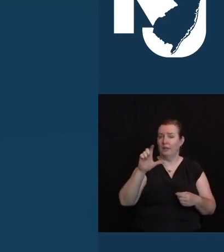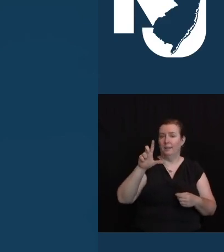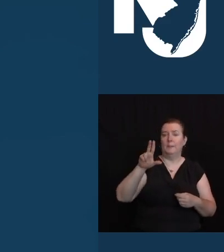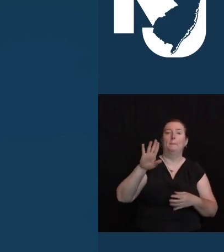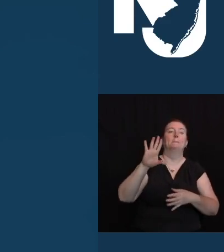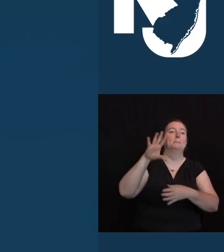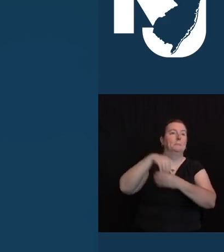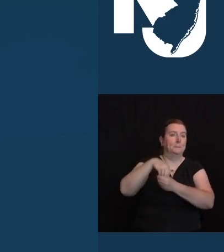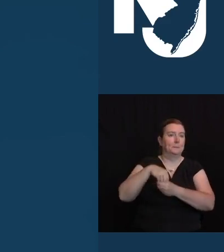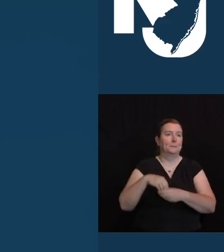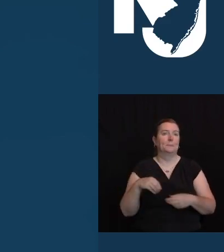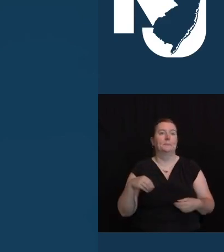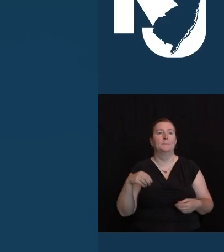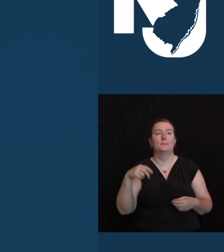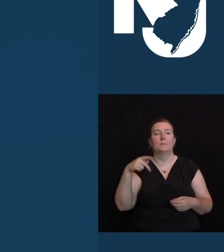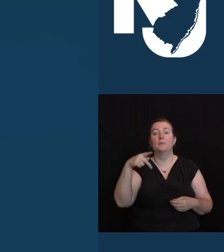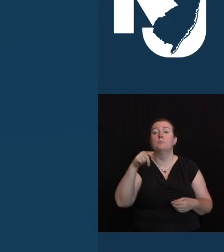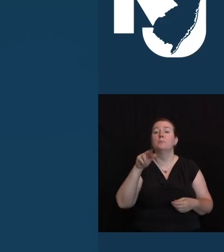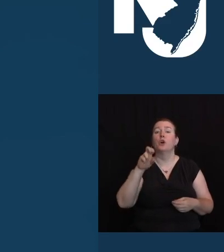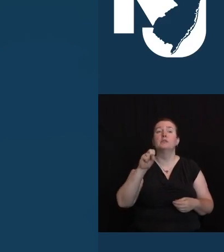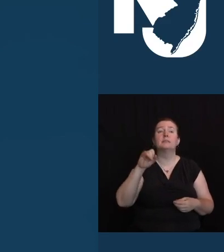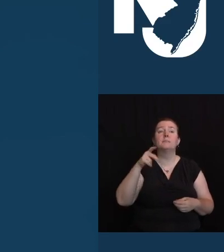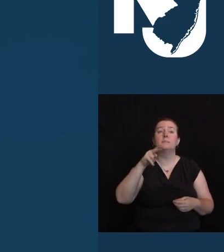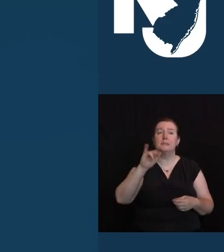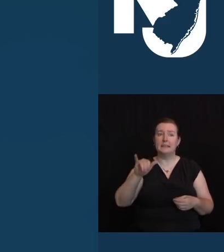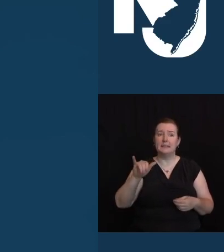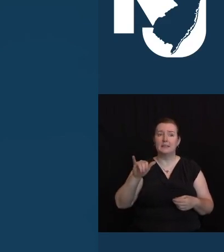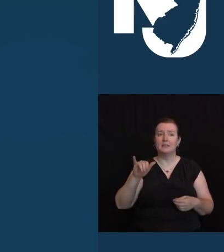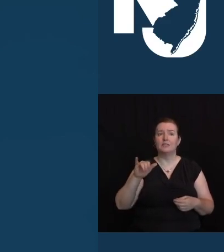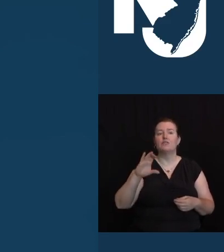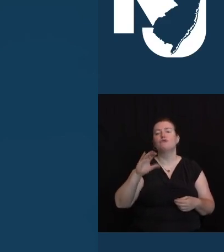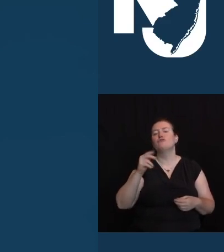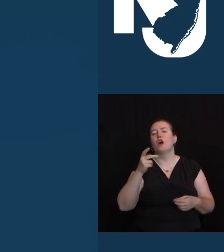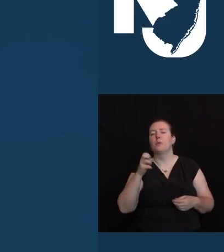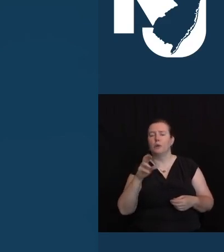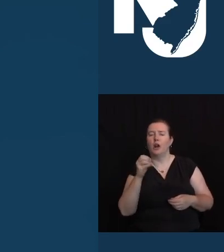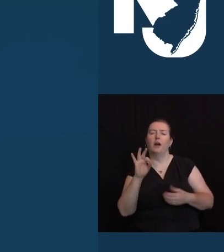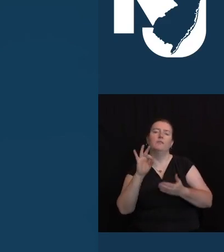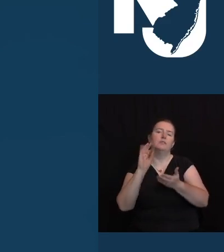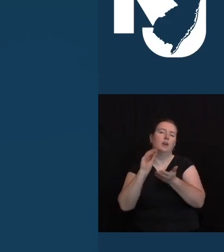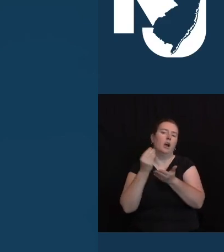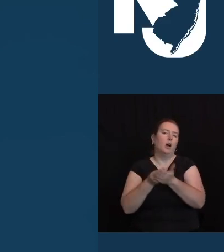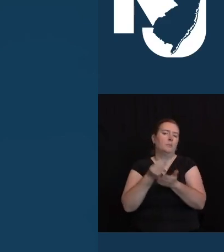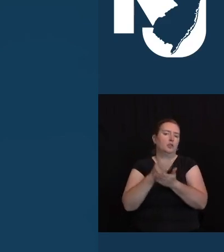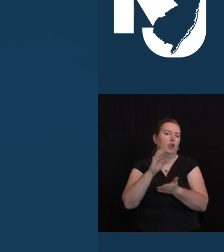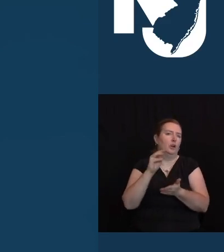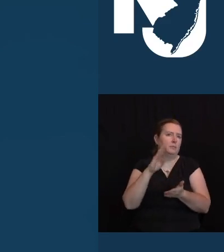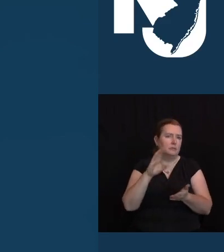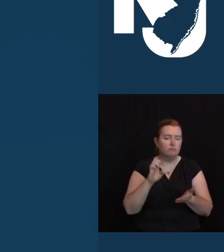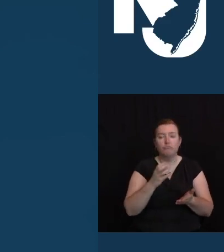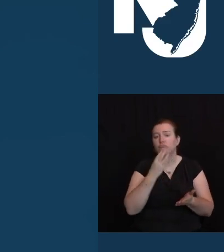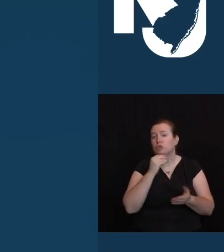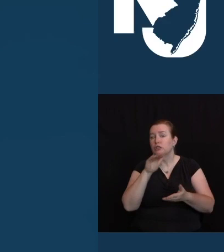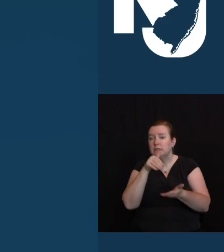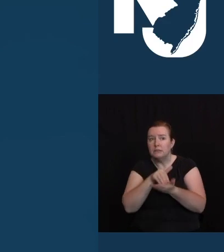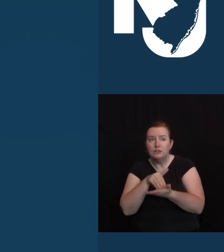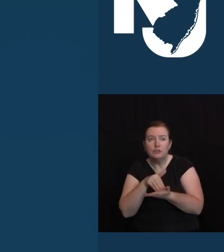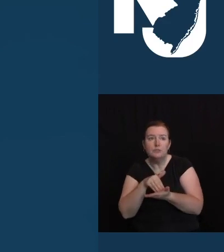Commerce, New Jersey Society of CPAs, Lake Hiawatha Jewish Center, and the Jewish Federation of Greater Metro West,